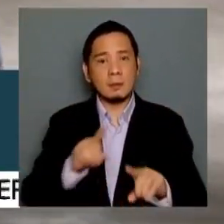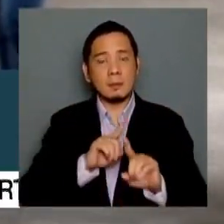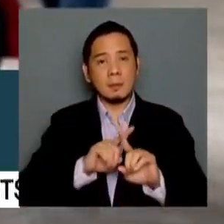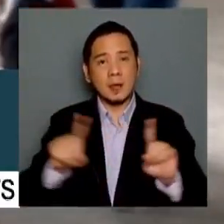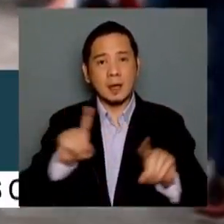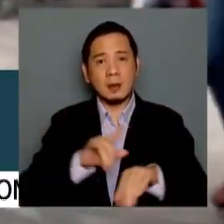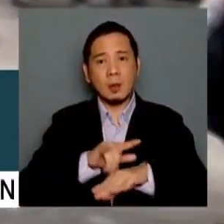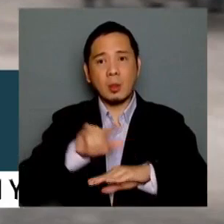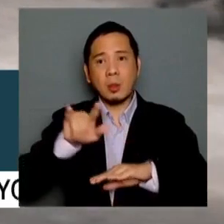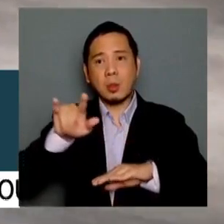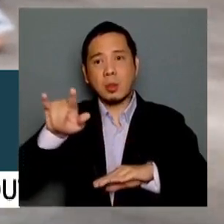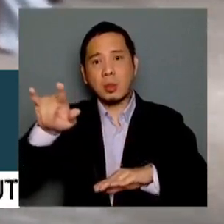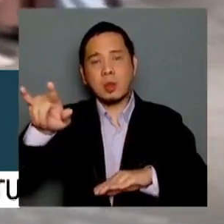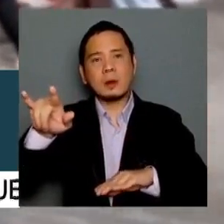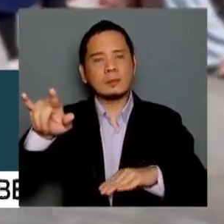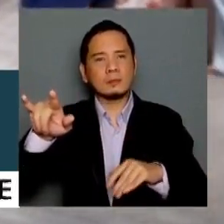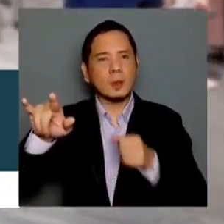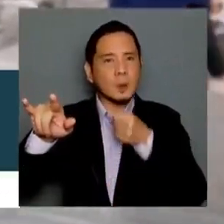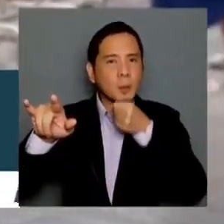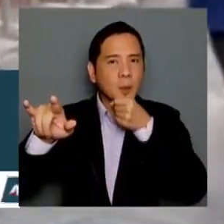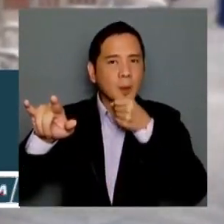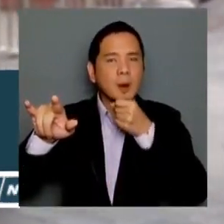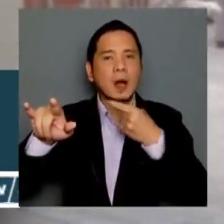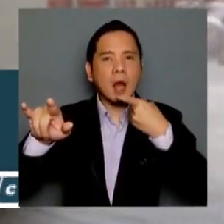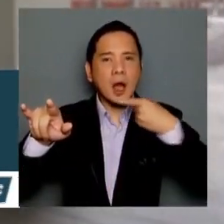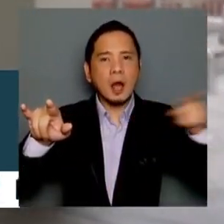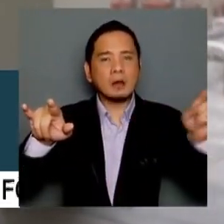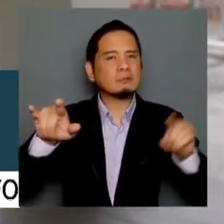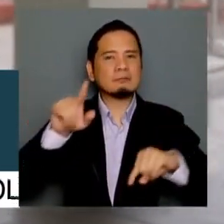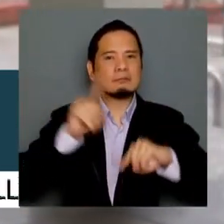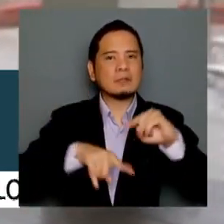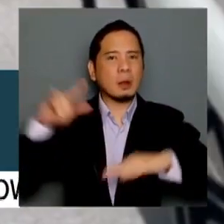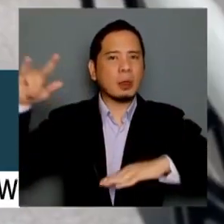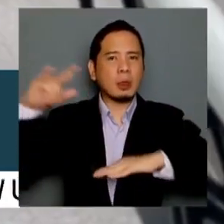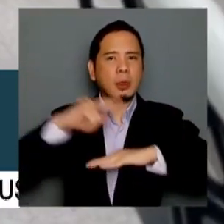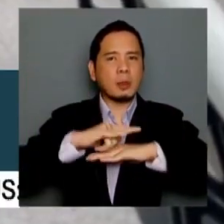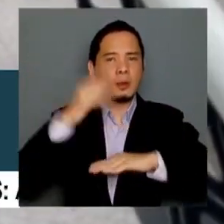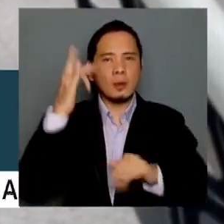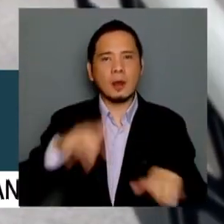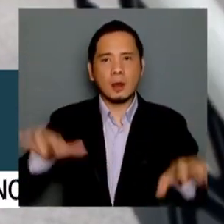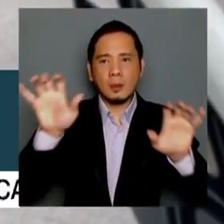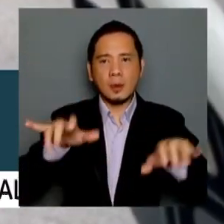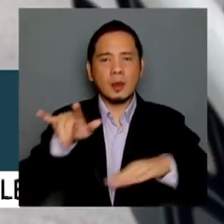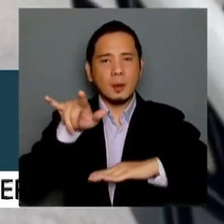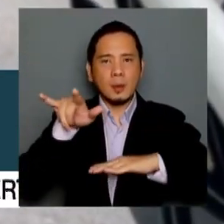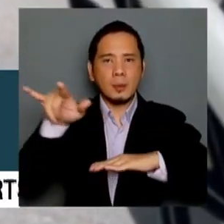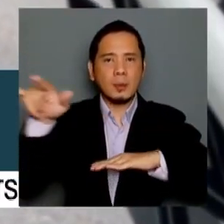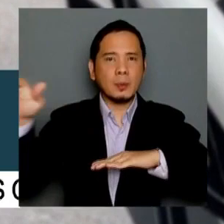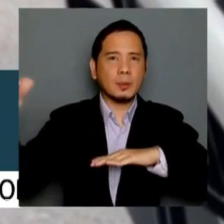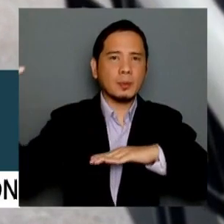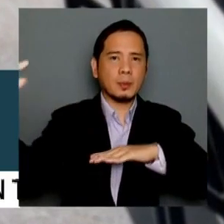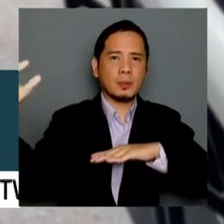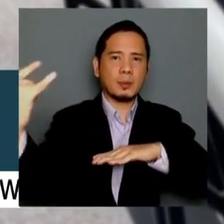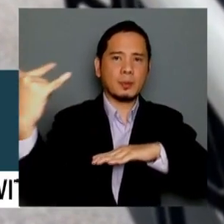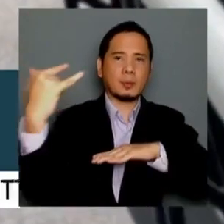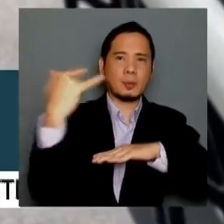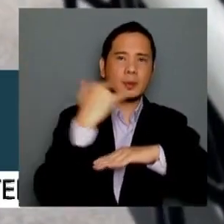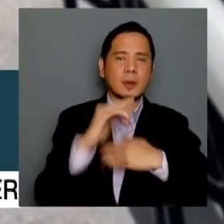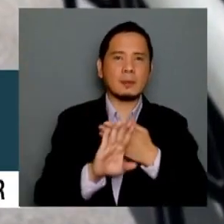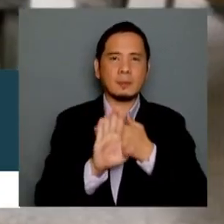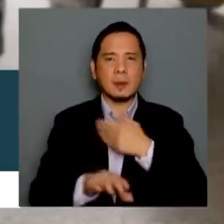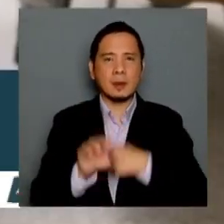announced that the aircraft will be unable to land safely because of heavy rains. So the aircraft diverted back to